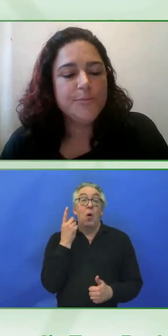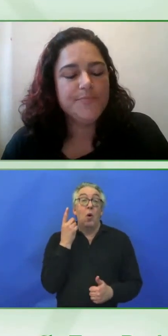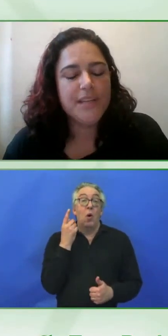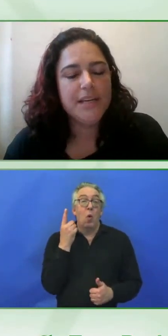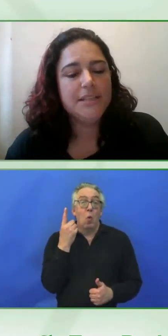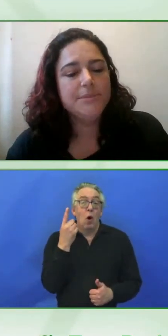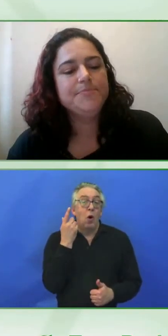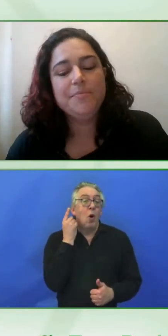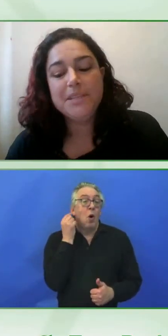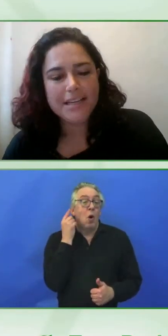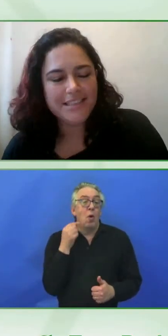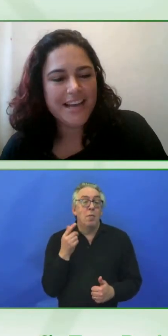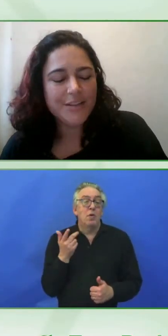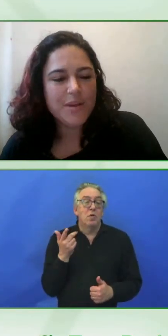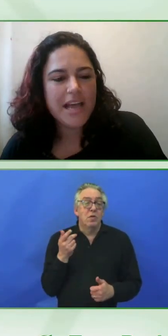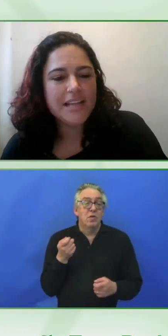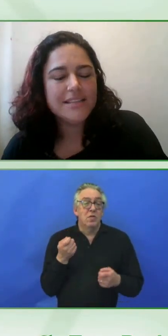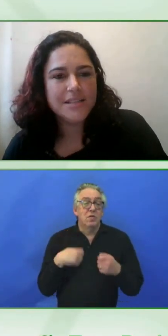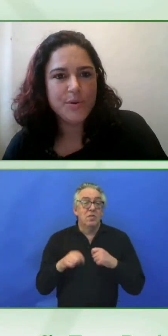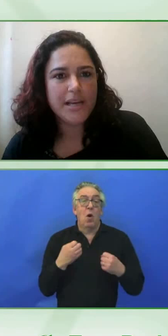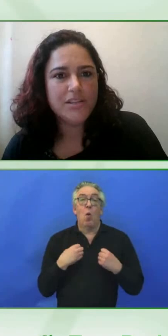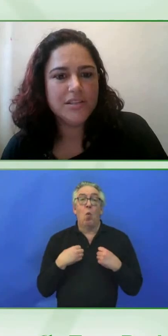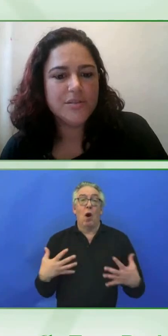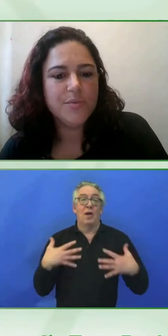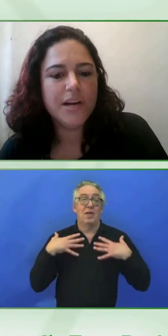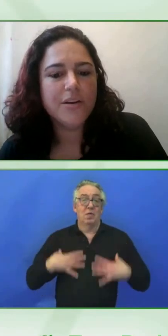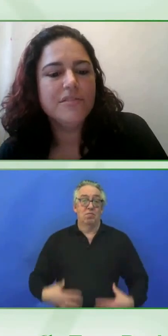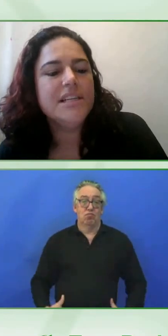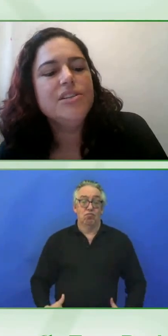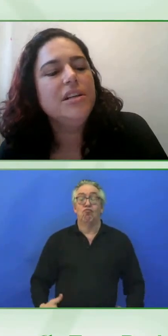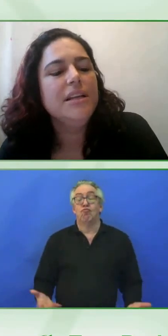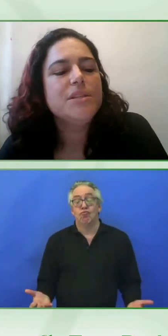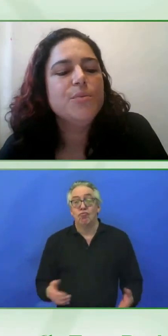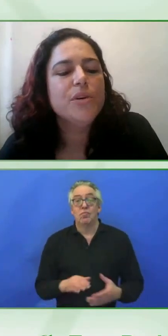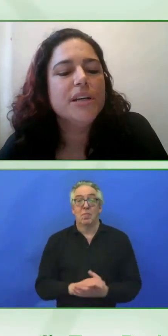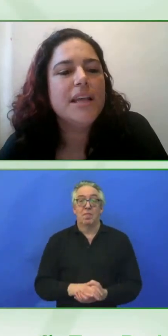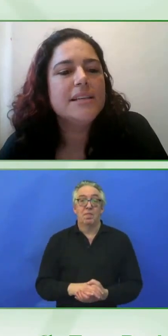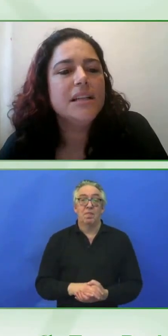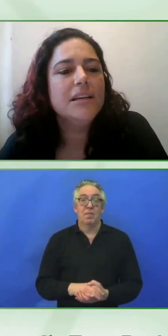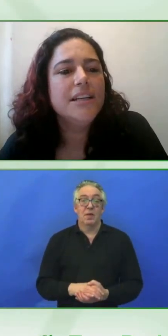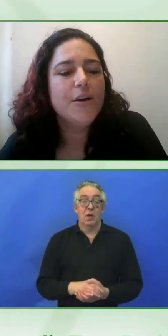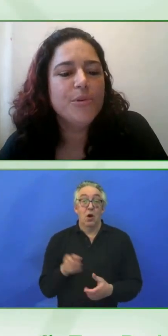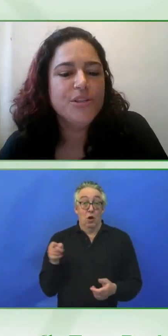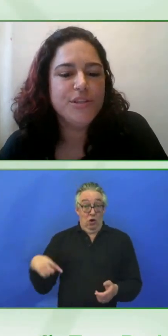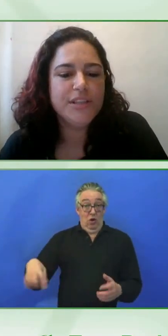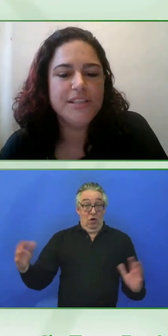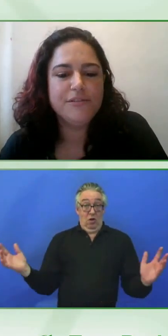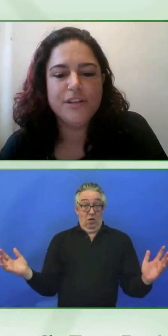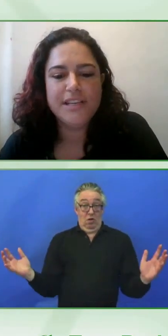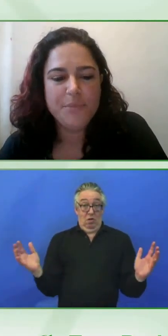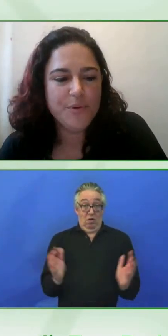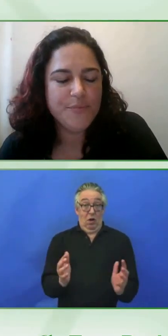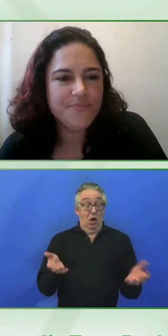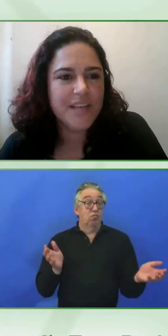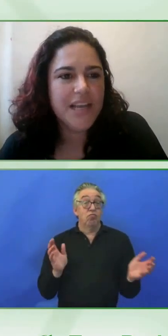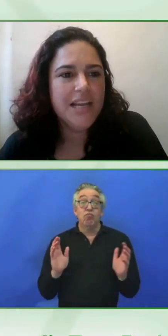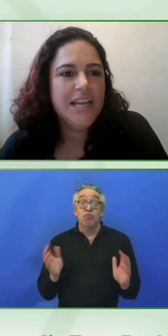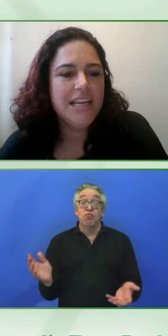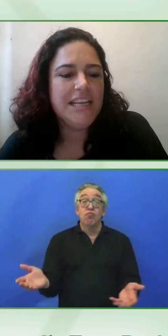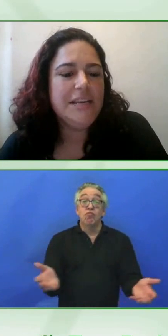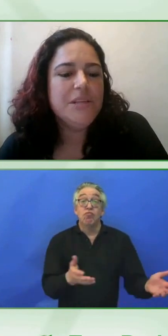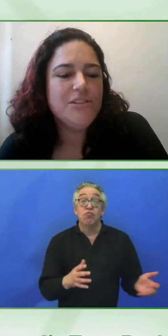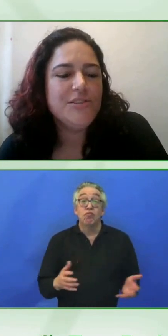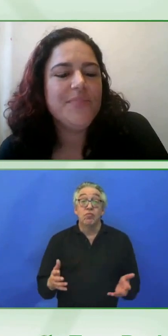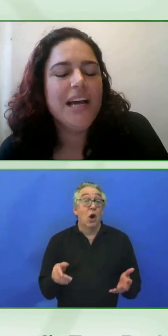So, besides that, we had some situations where Conversation Libras worked as a learning opportunity for deaf people. In